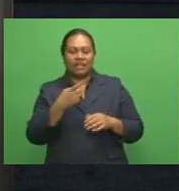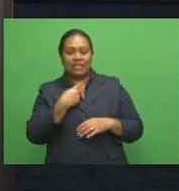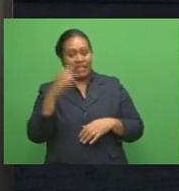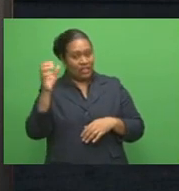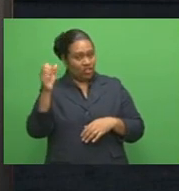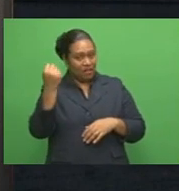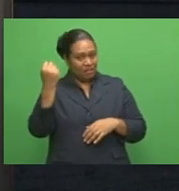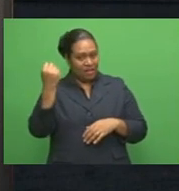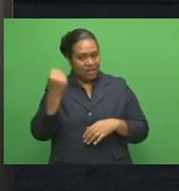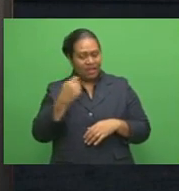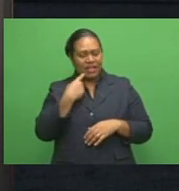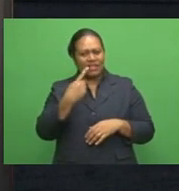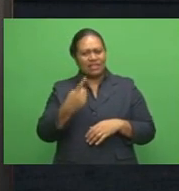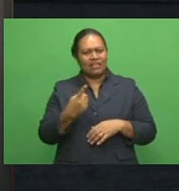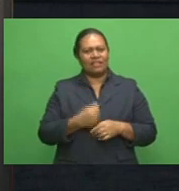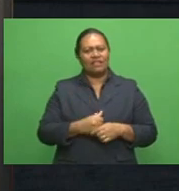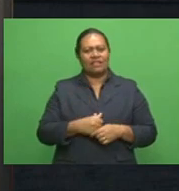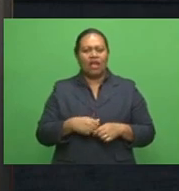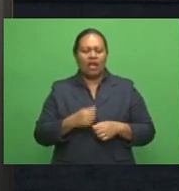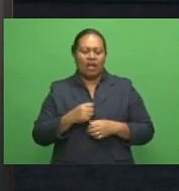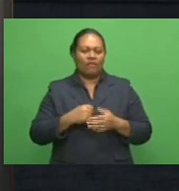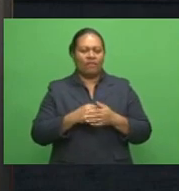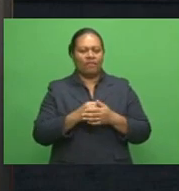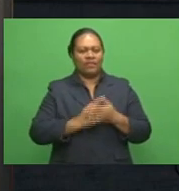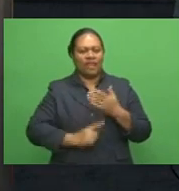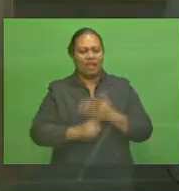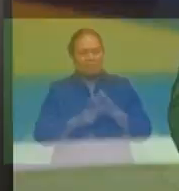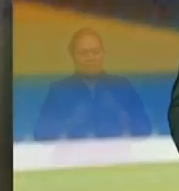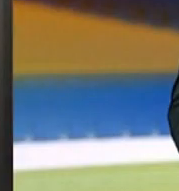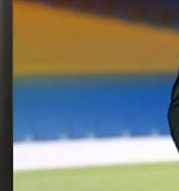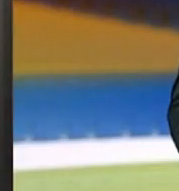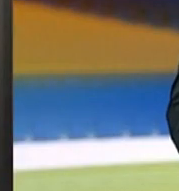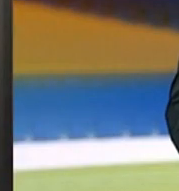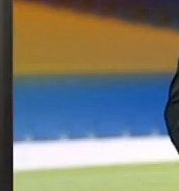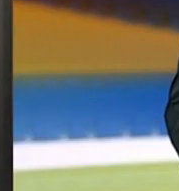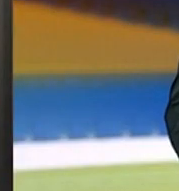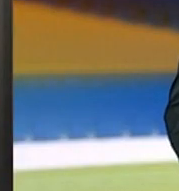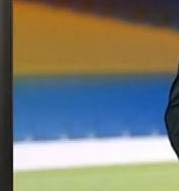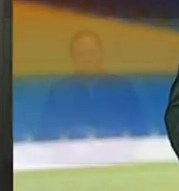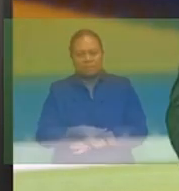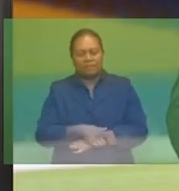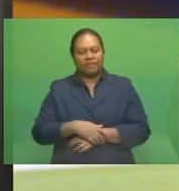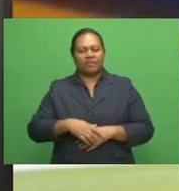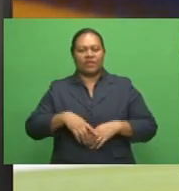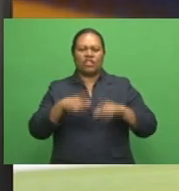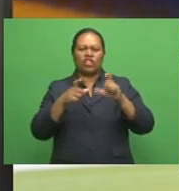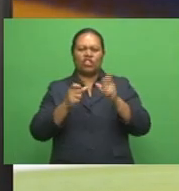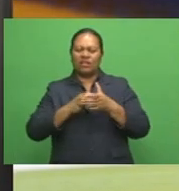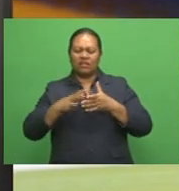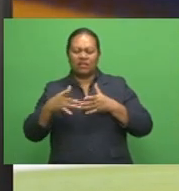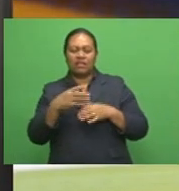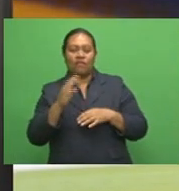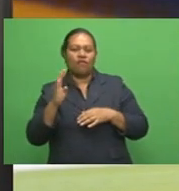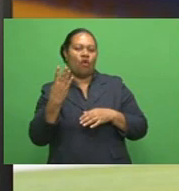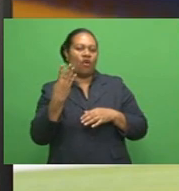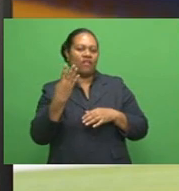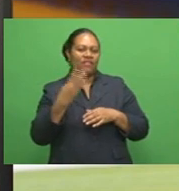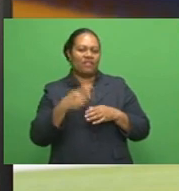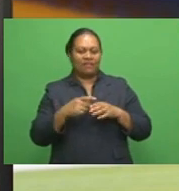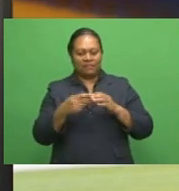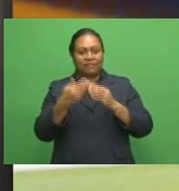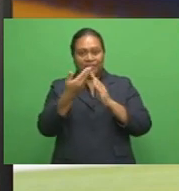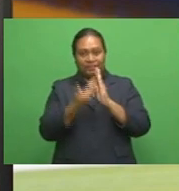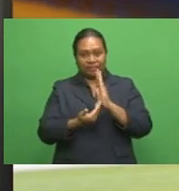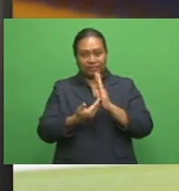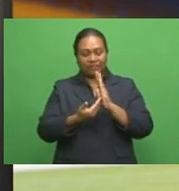League spot for so much of the season. Here are the goals. And Chelsea sealed the 4th place in the Premier League to wrap